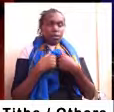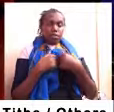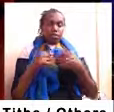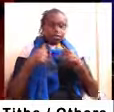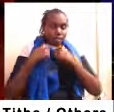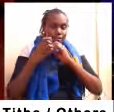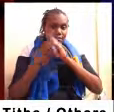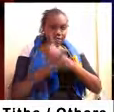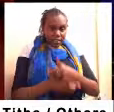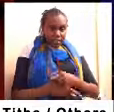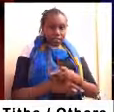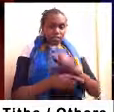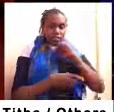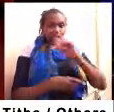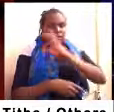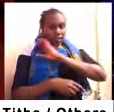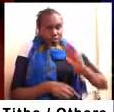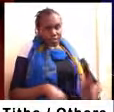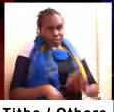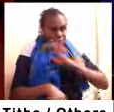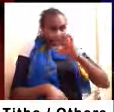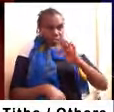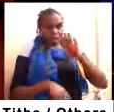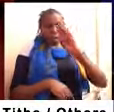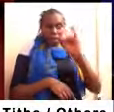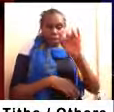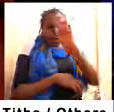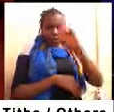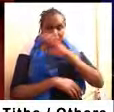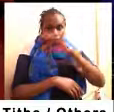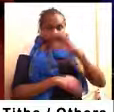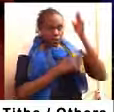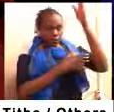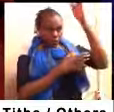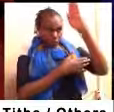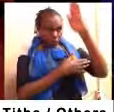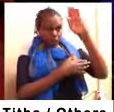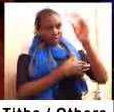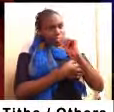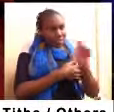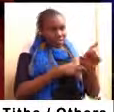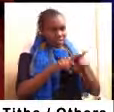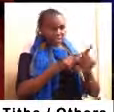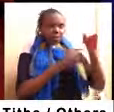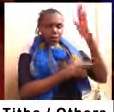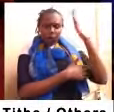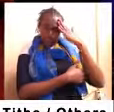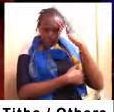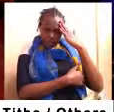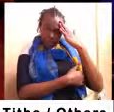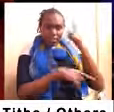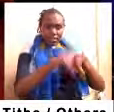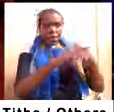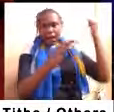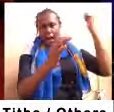we're going to do that by the Spirit of God. I like what you have said, that it was written and God knew it. When Abraham was told that he's